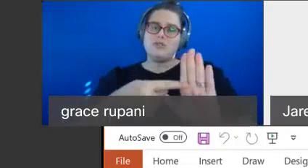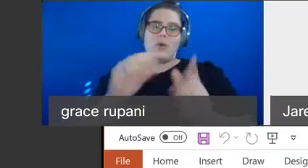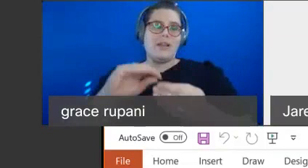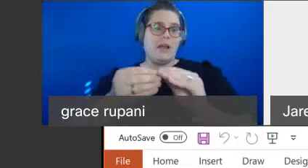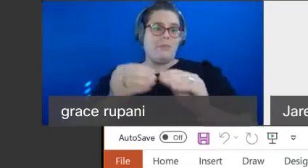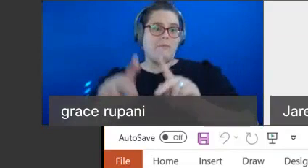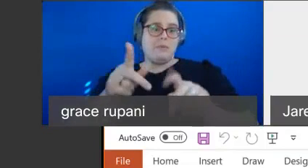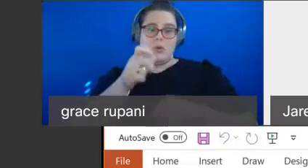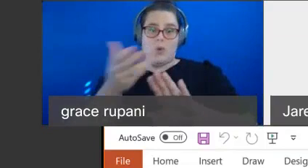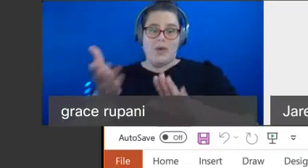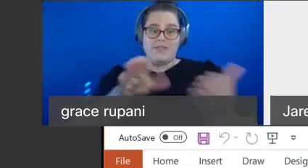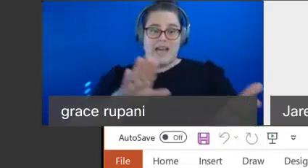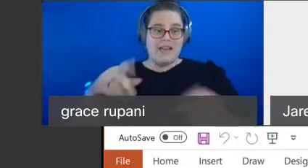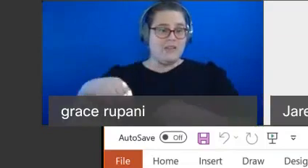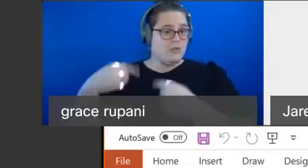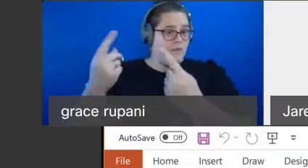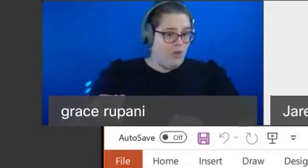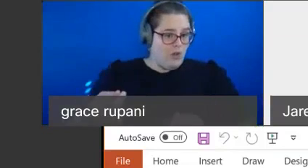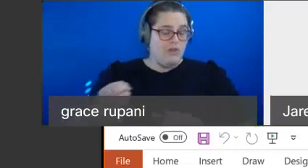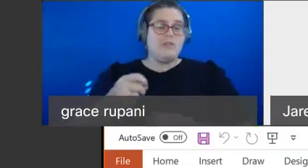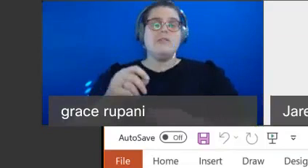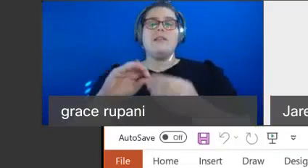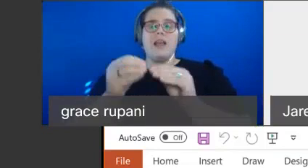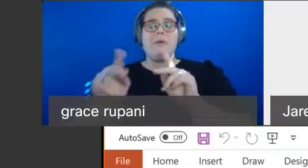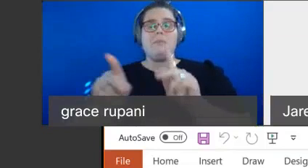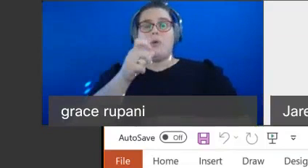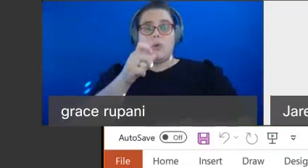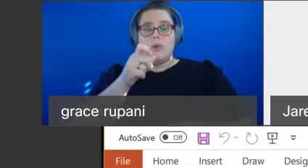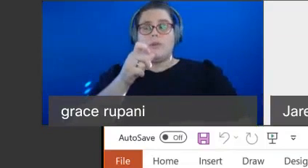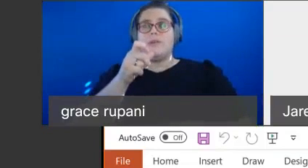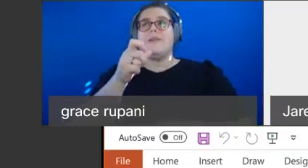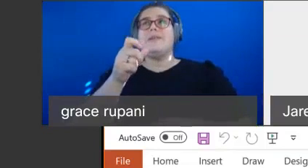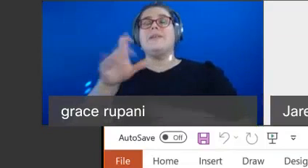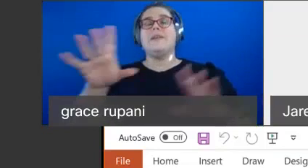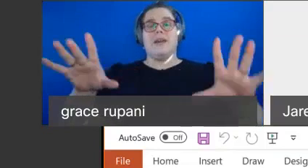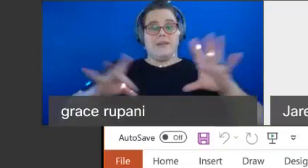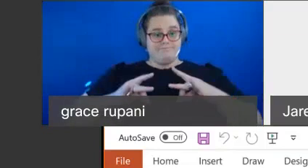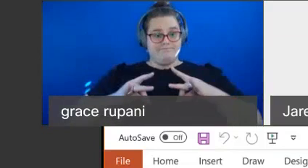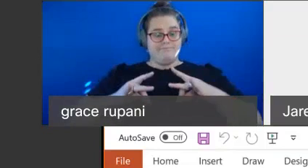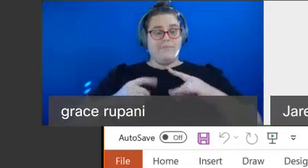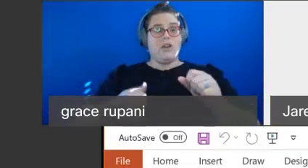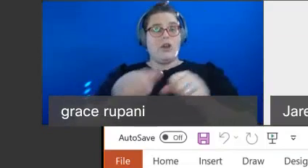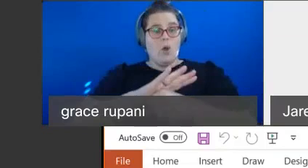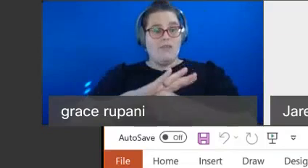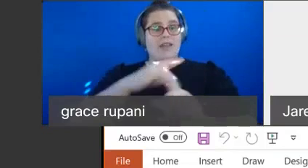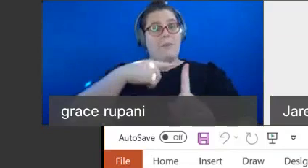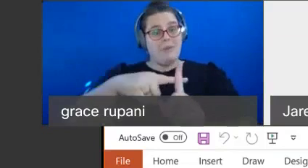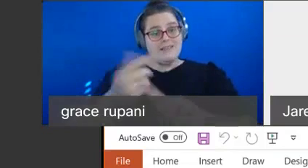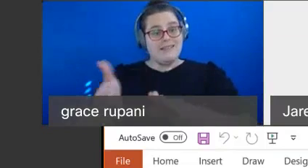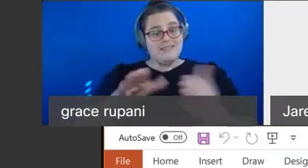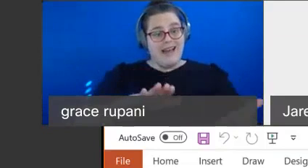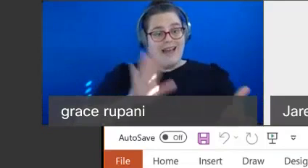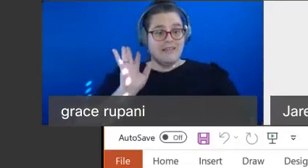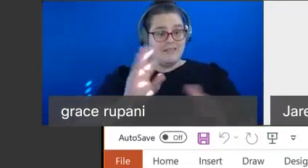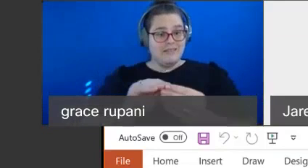died, the number of people we have who have had COVID and have died is 36